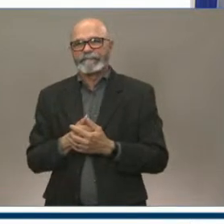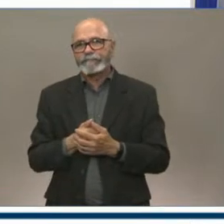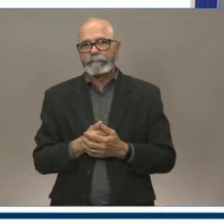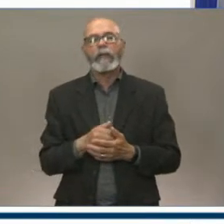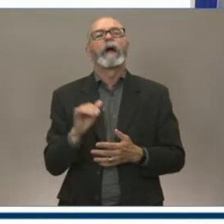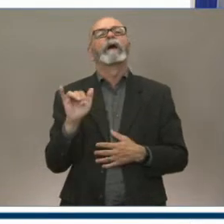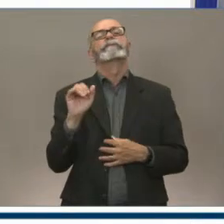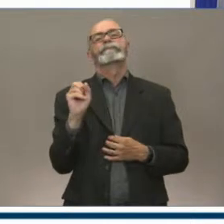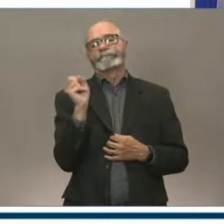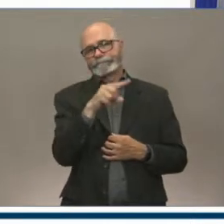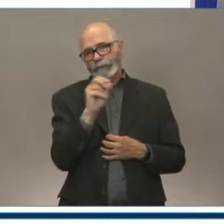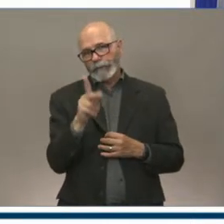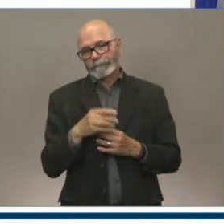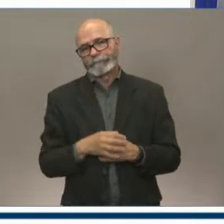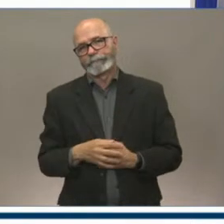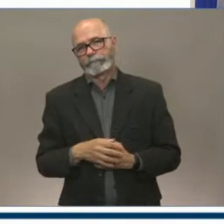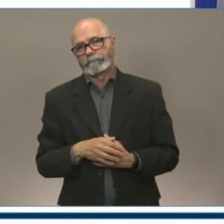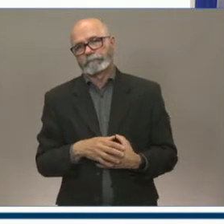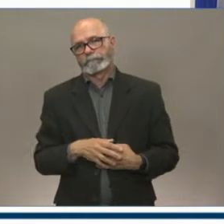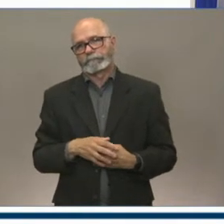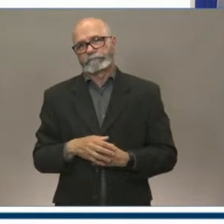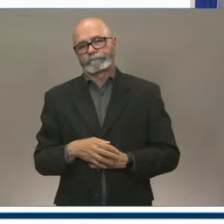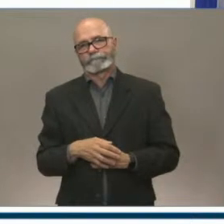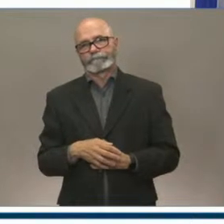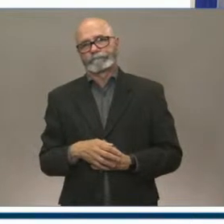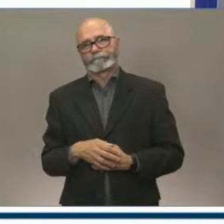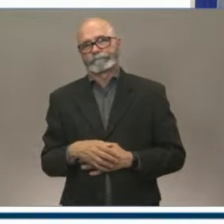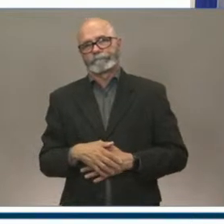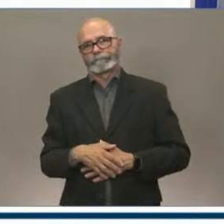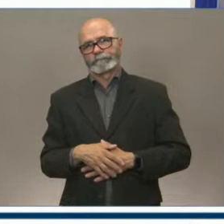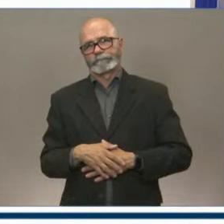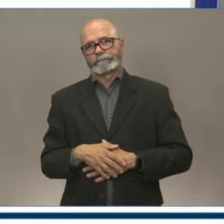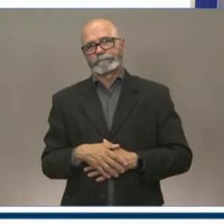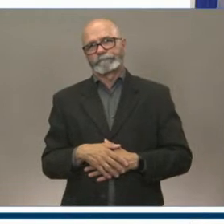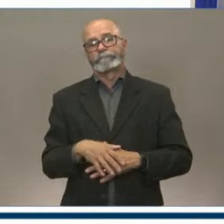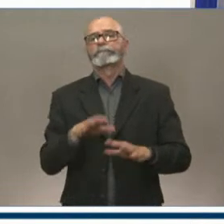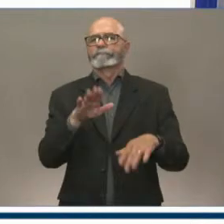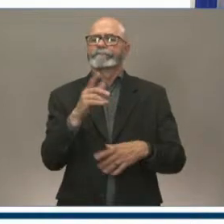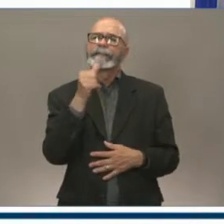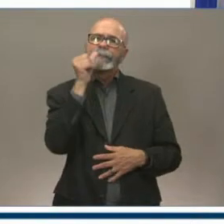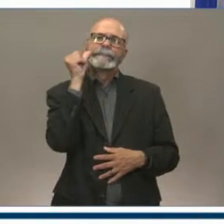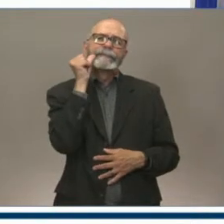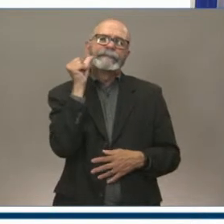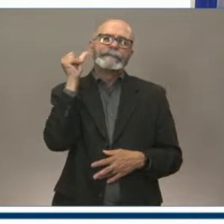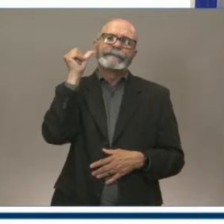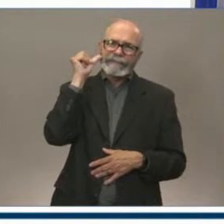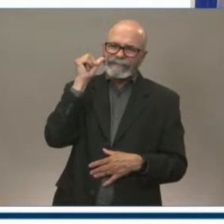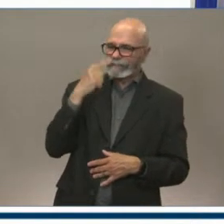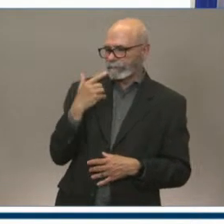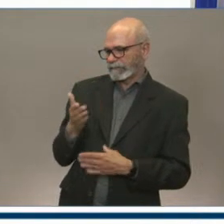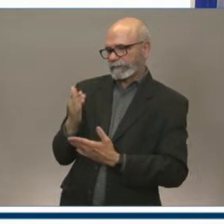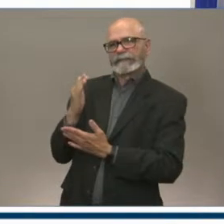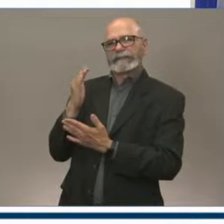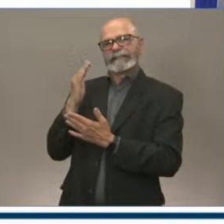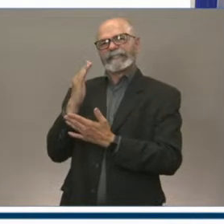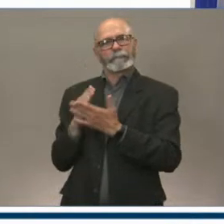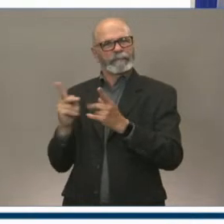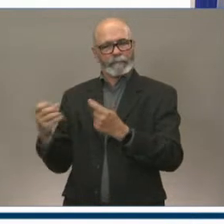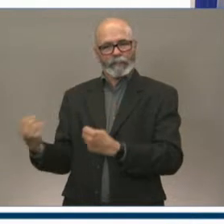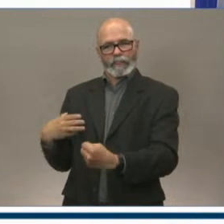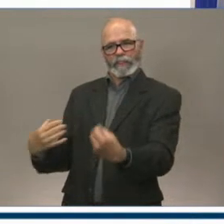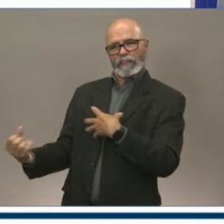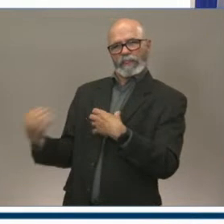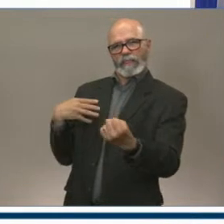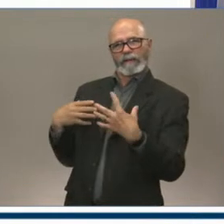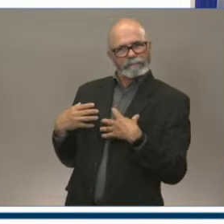reporting. Yesterday, for example, I know for certain several people shared with me that there was a notice